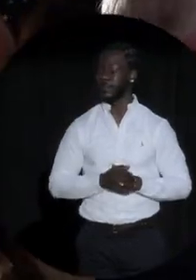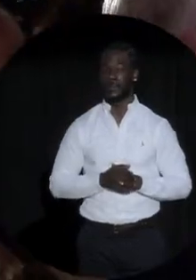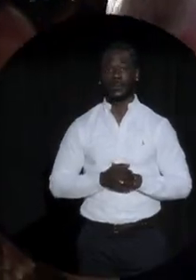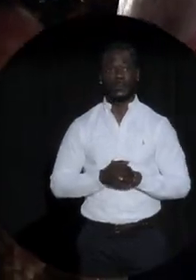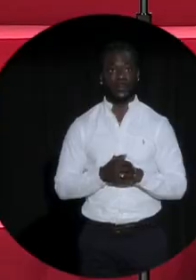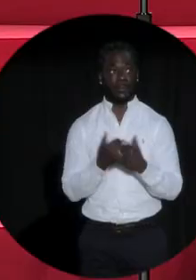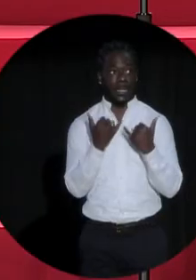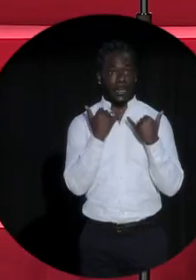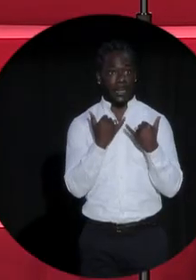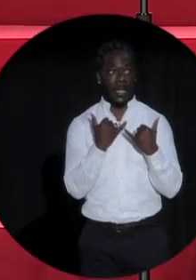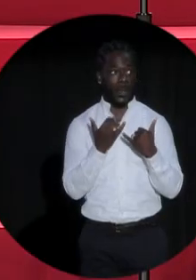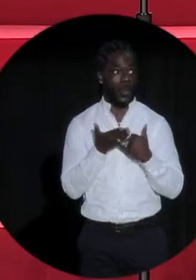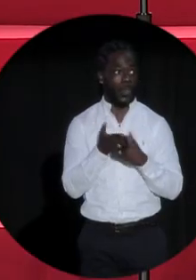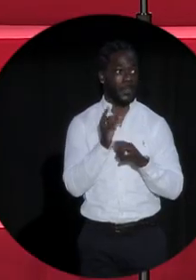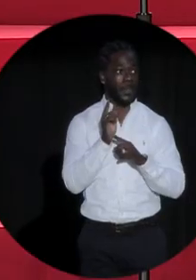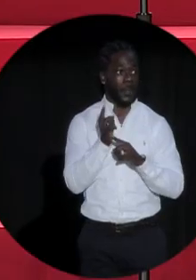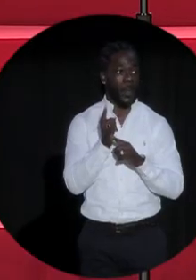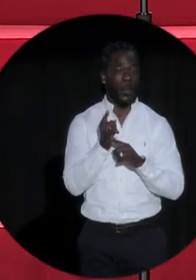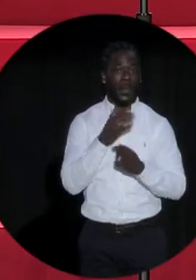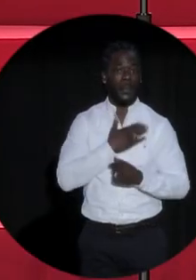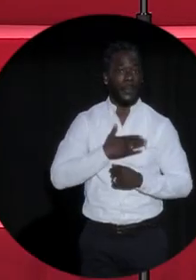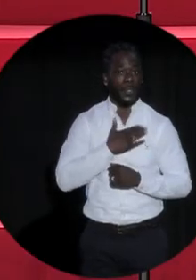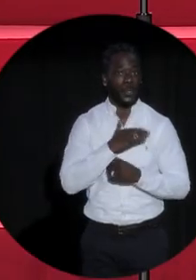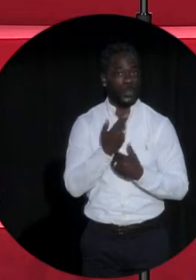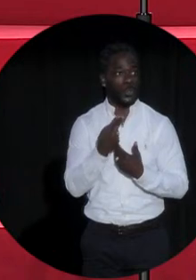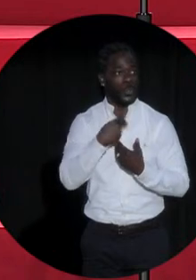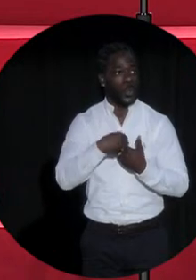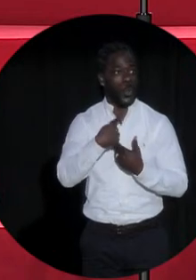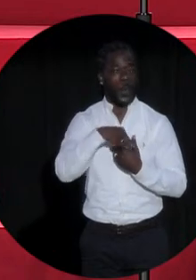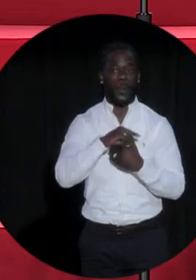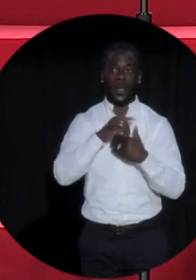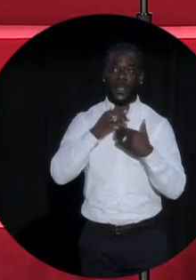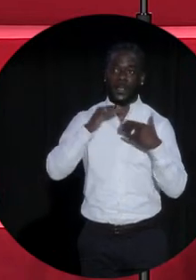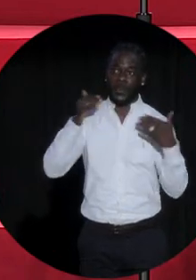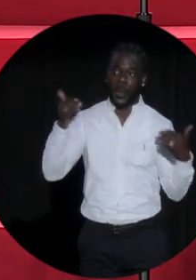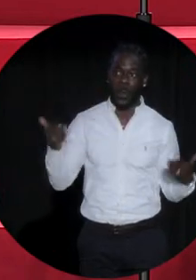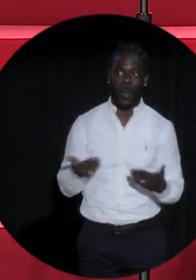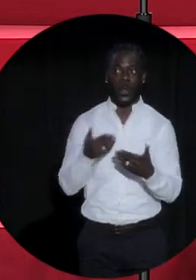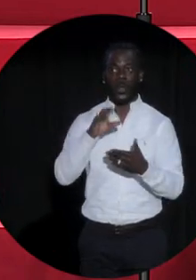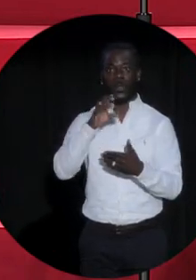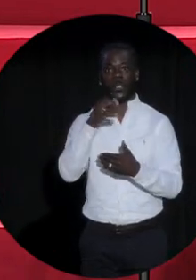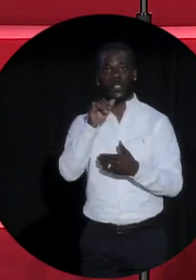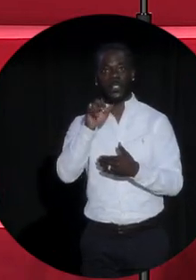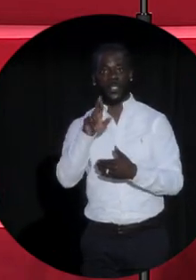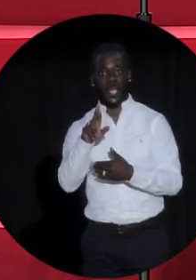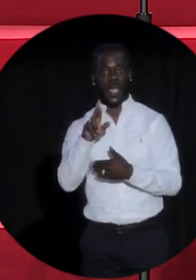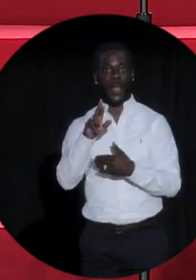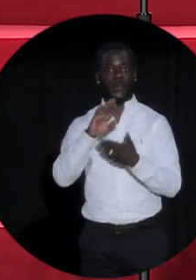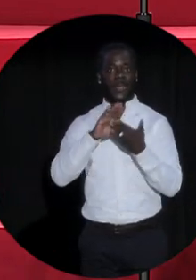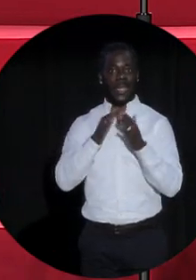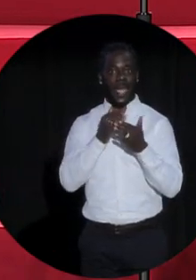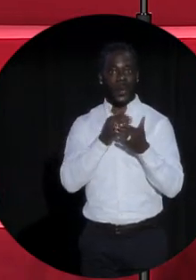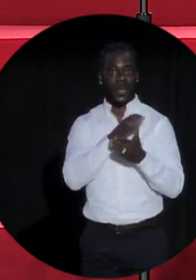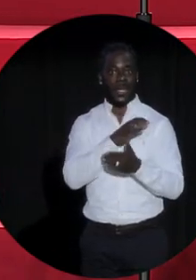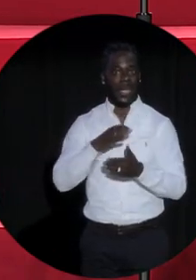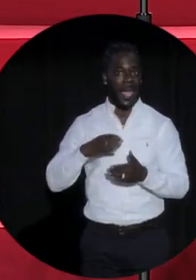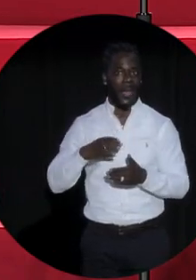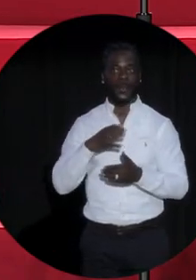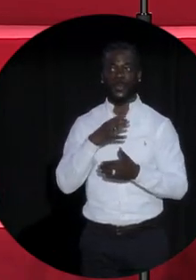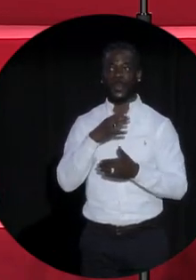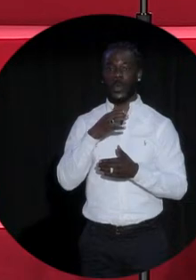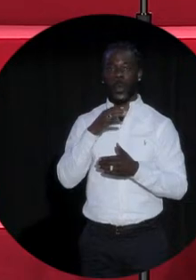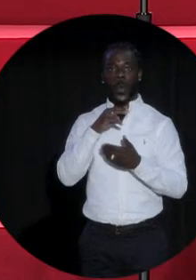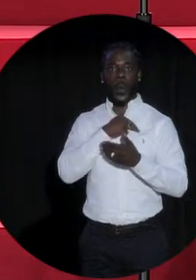So at this time, please join me as we welcome the chair of the county council and member at